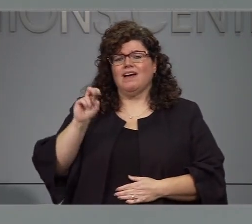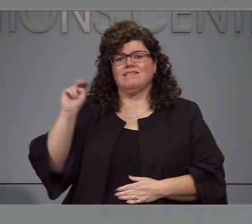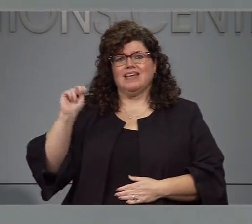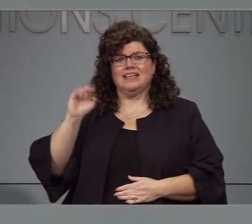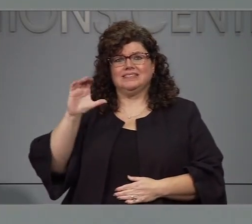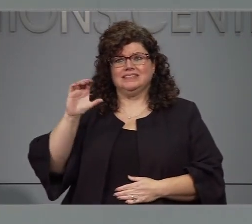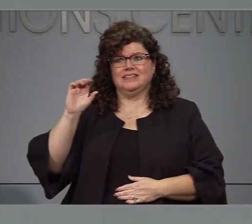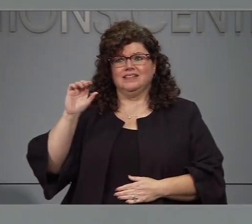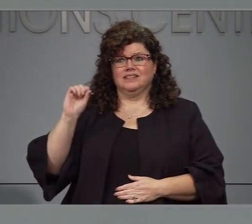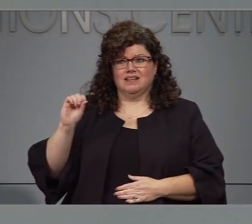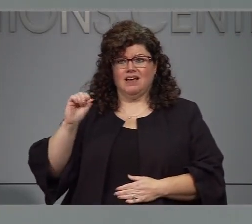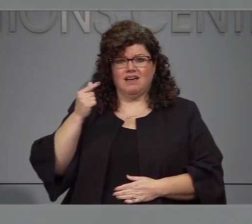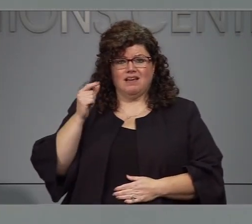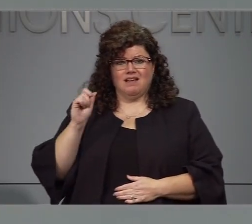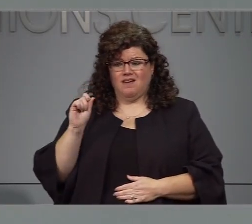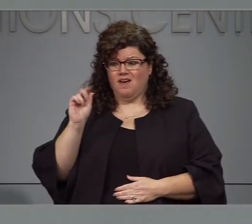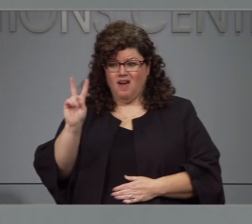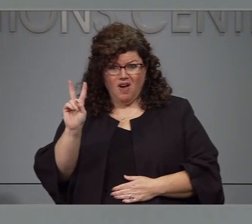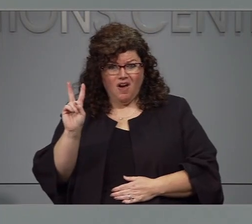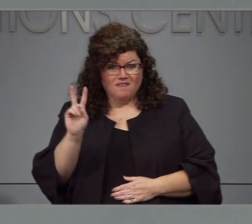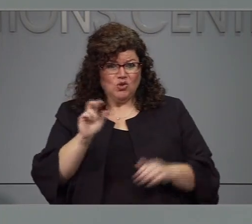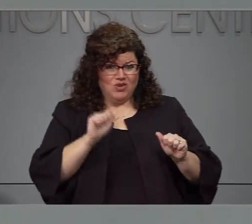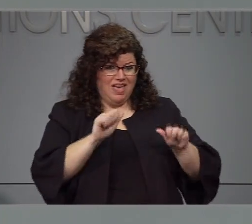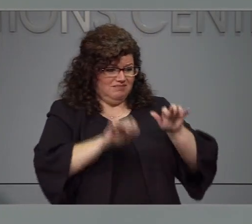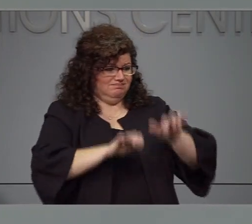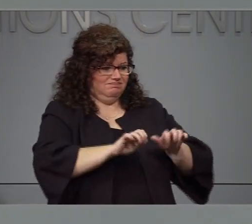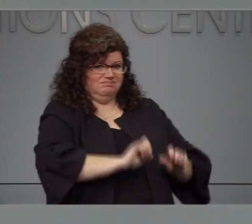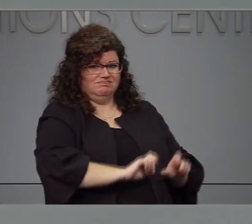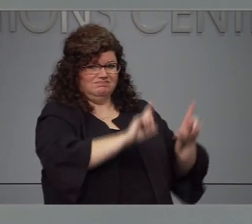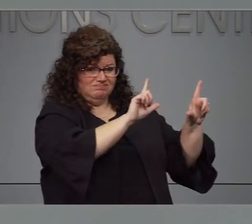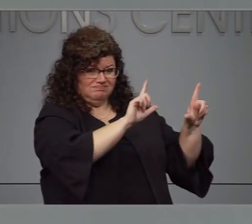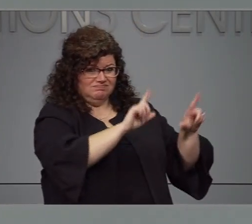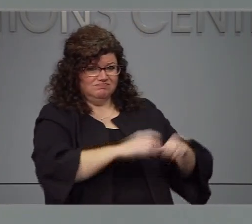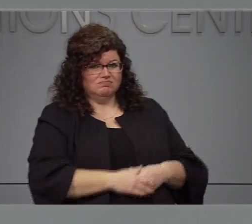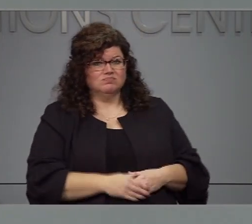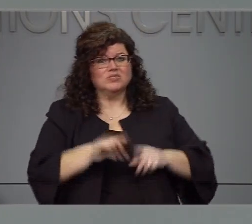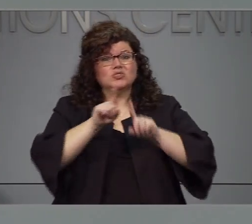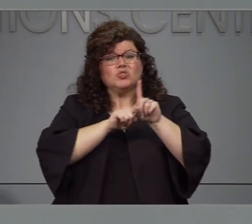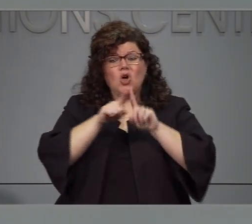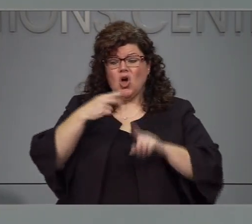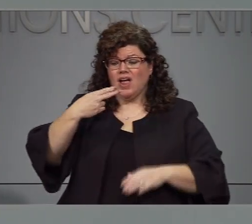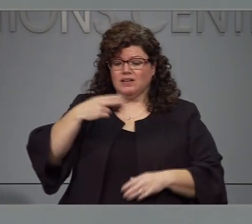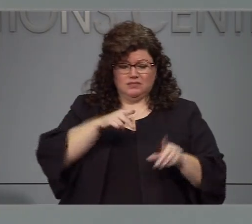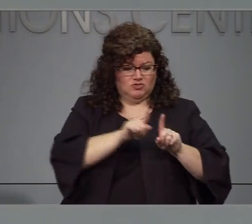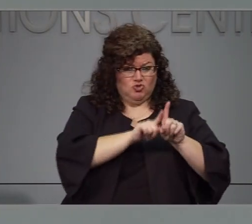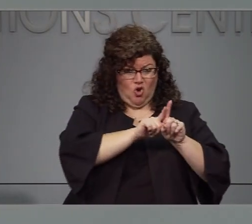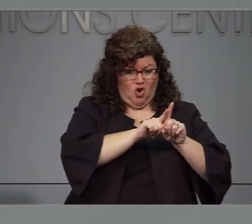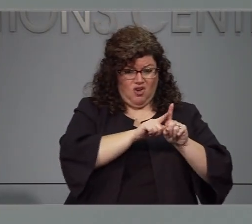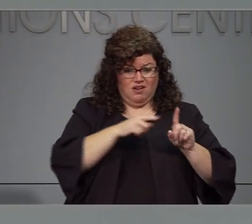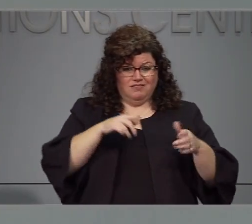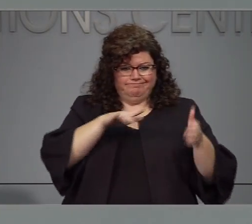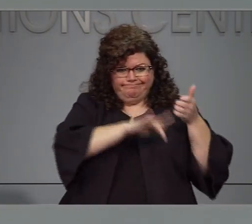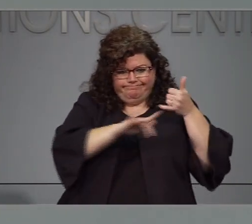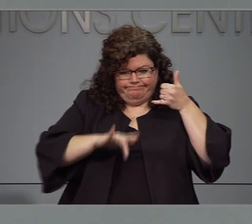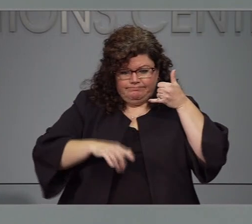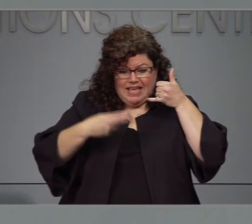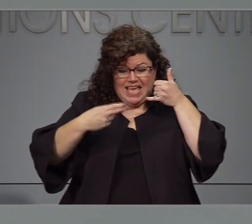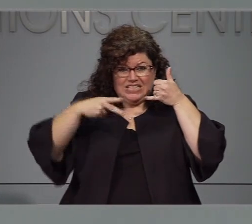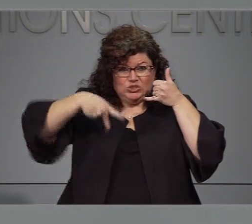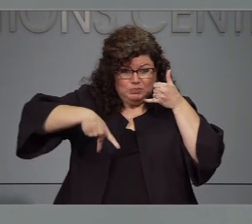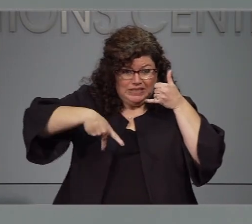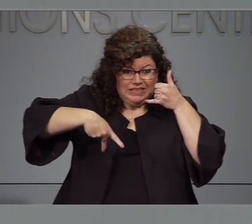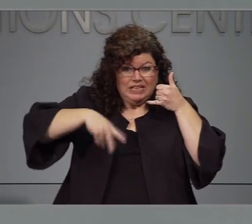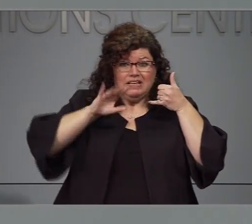drivenc.gov. Also, Star HP and 911 should be contacted for emergency